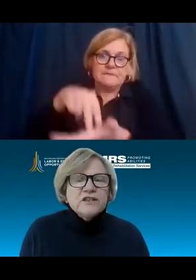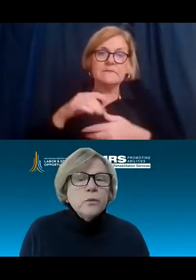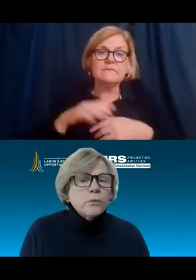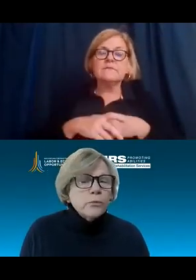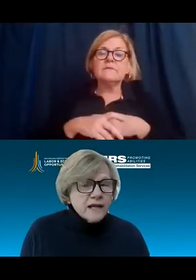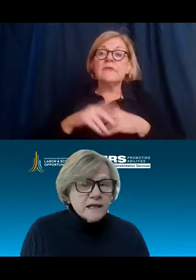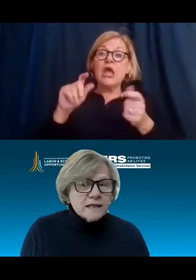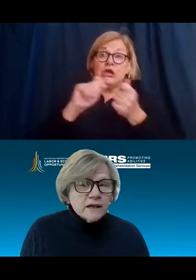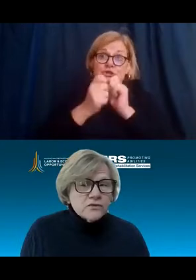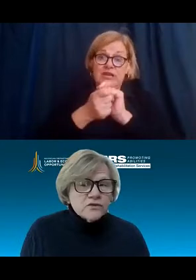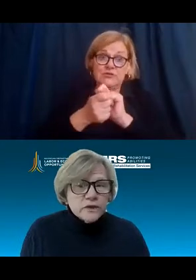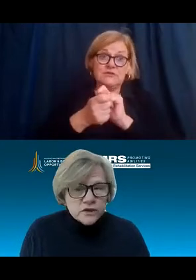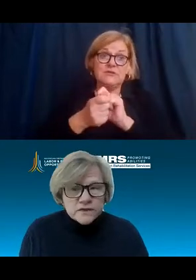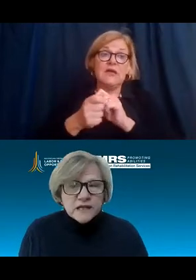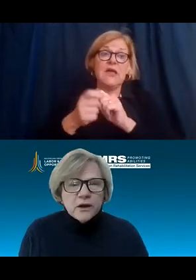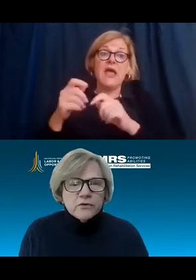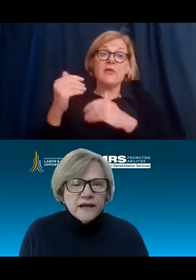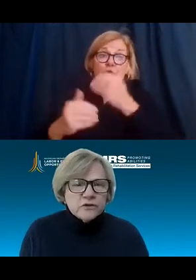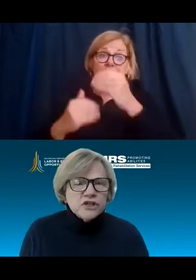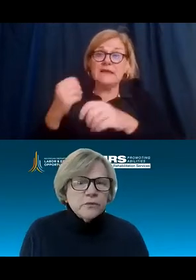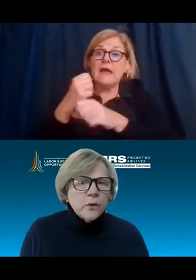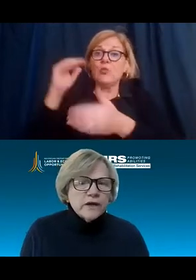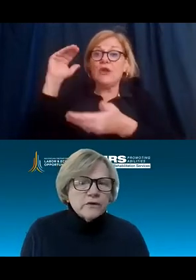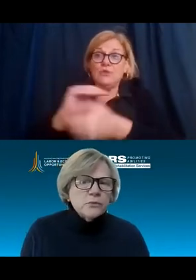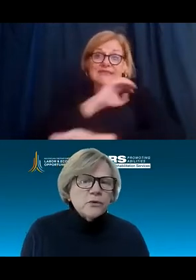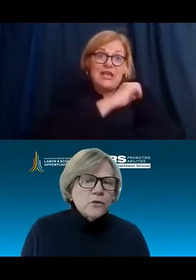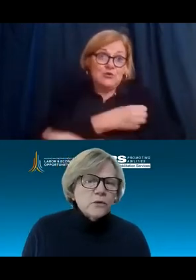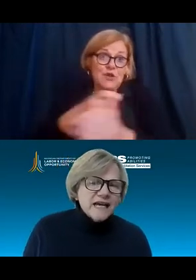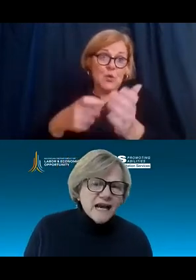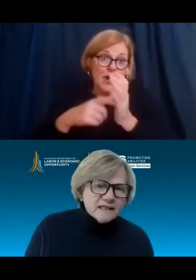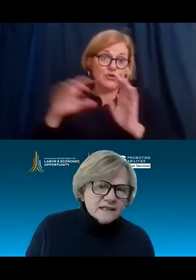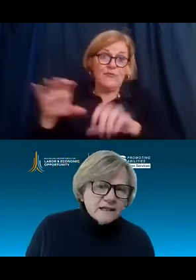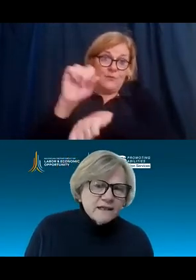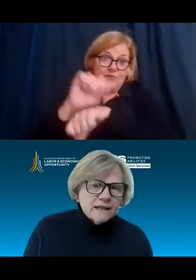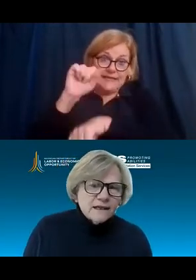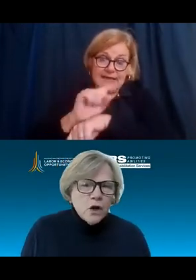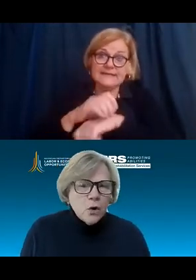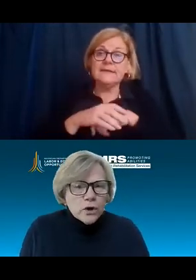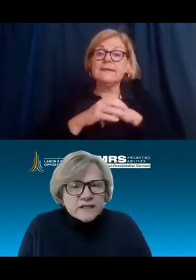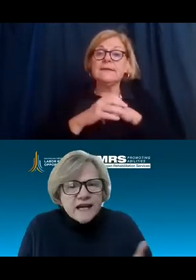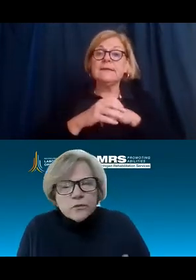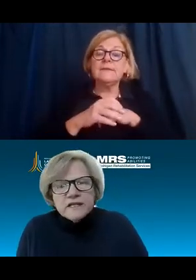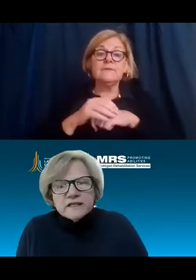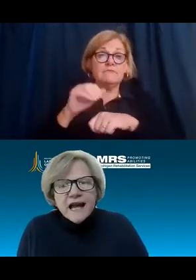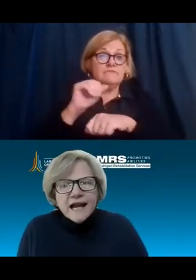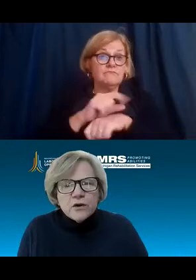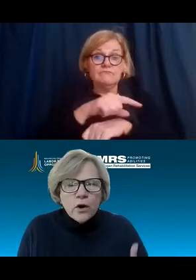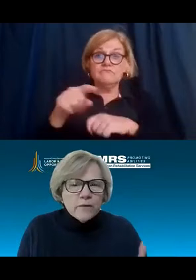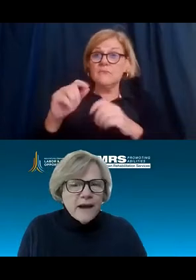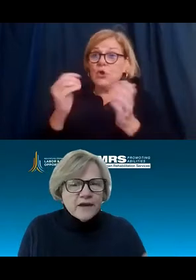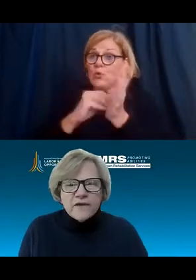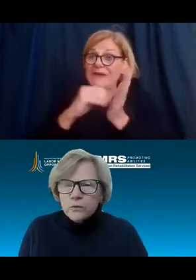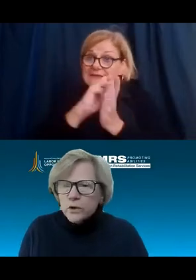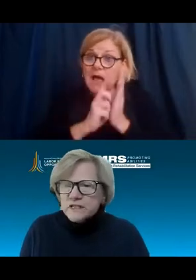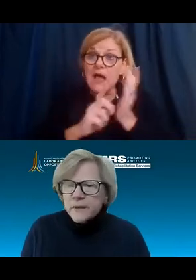Changes in the work process can also reduce the amount of energy required to perform tasks. Worksite redesign or